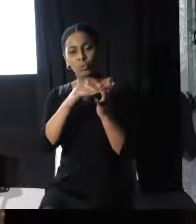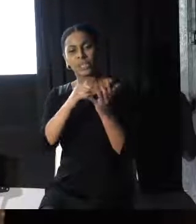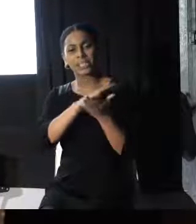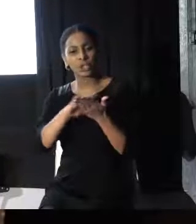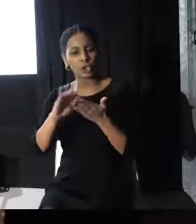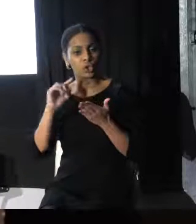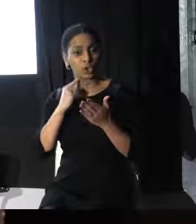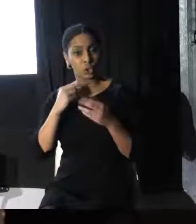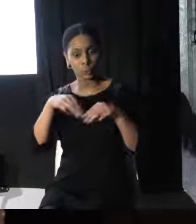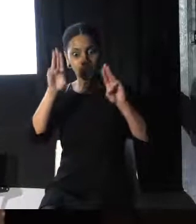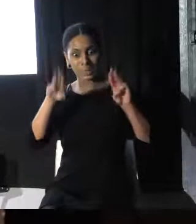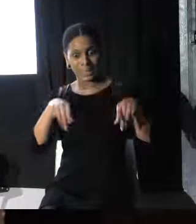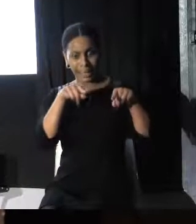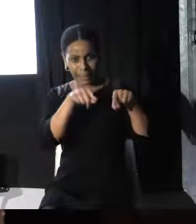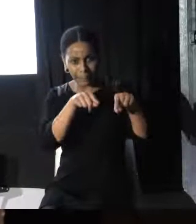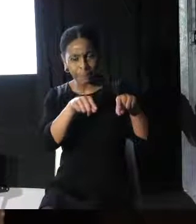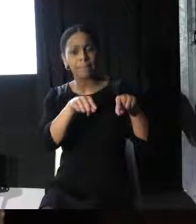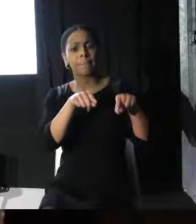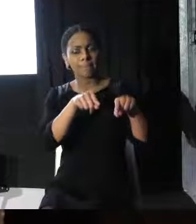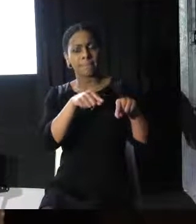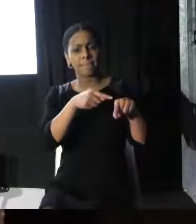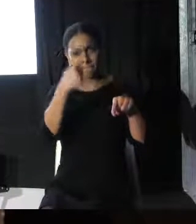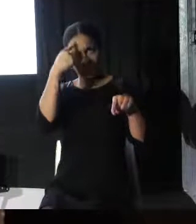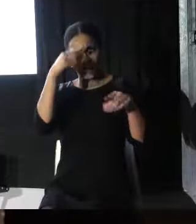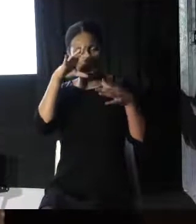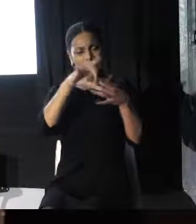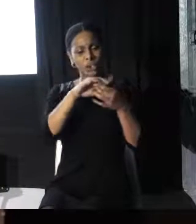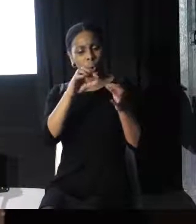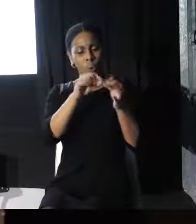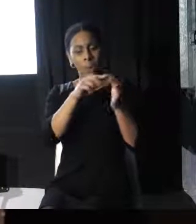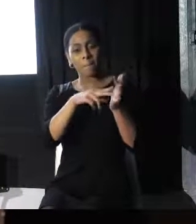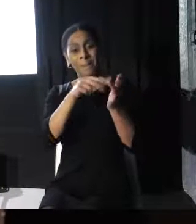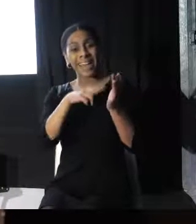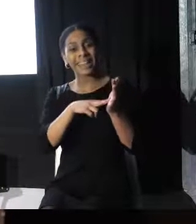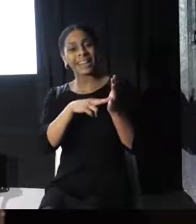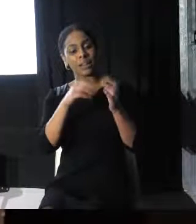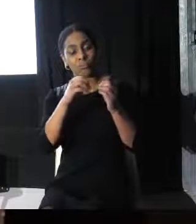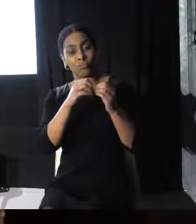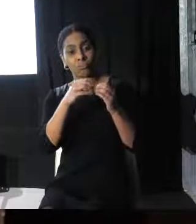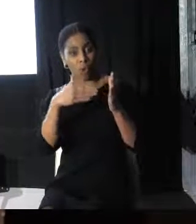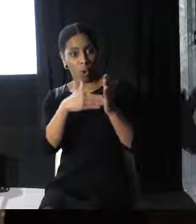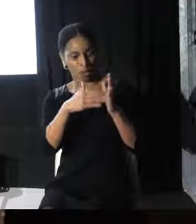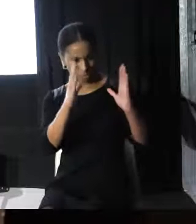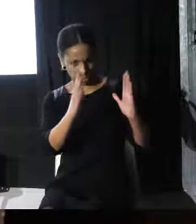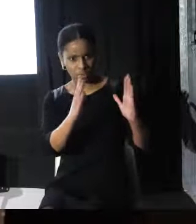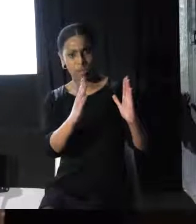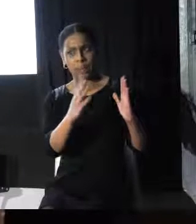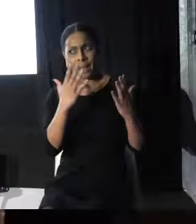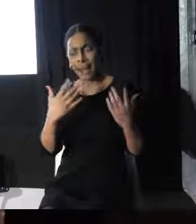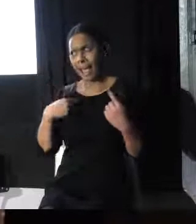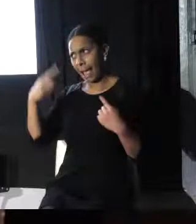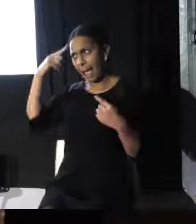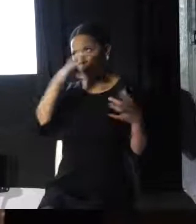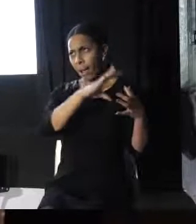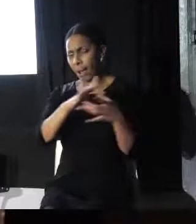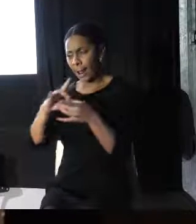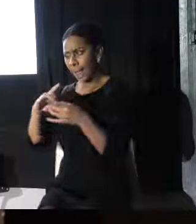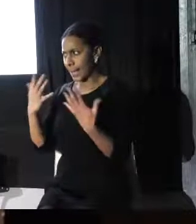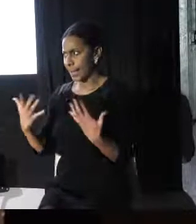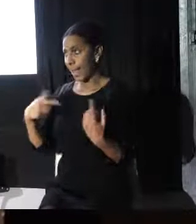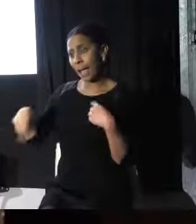about the arguments for the return of the Benin bronzes. So I want to ask in the first half of this lecture, how should